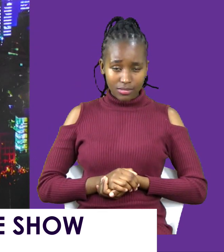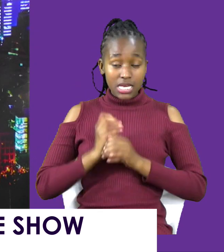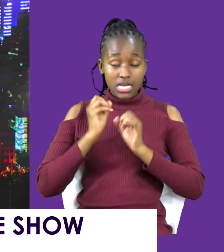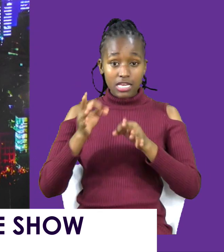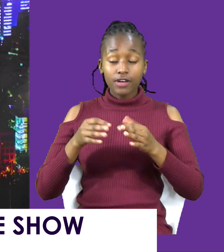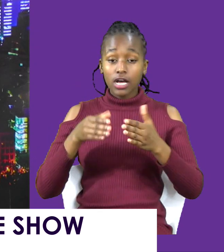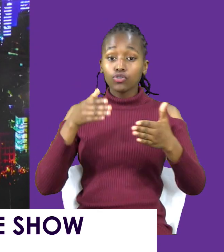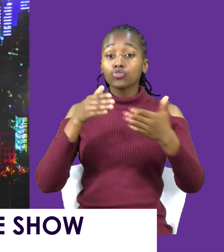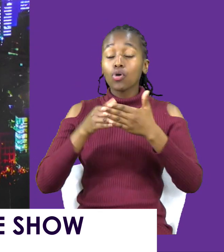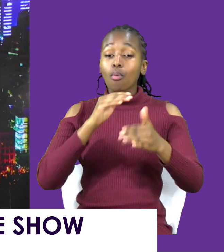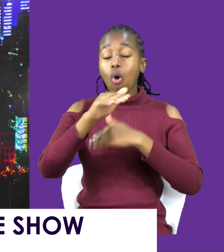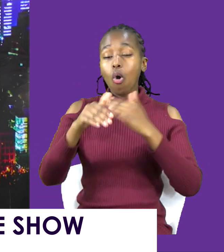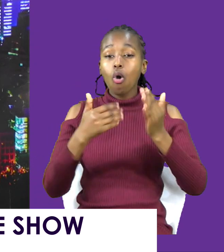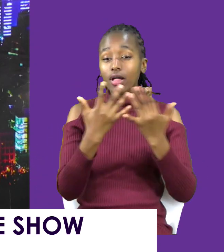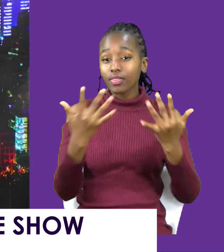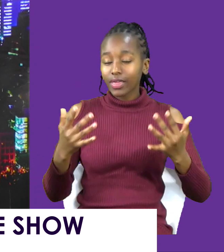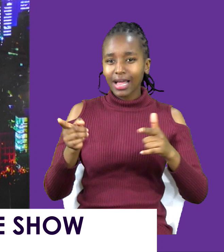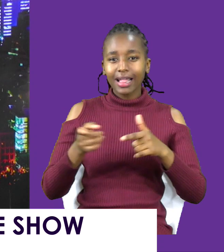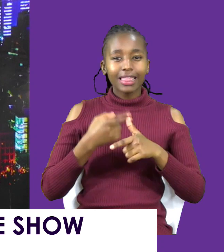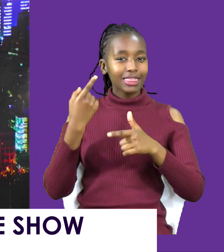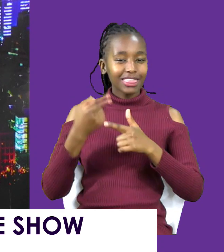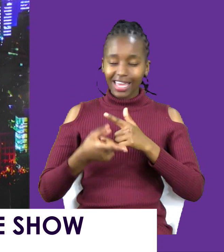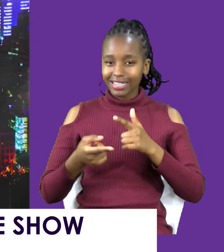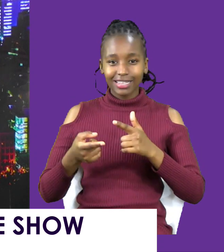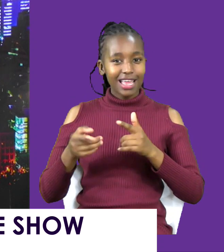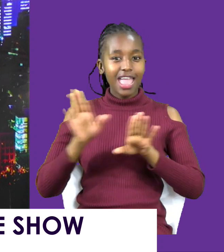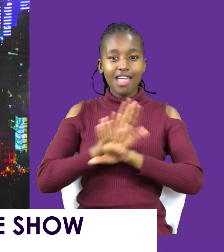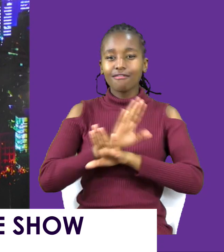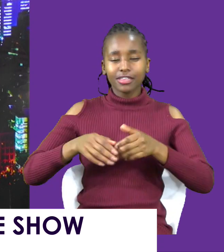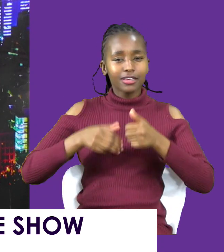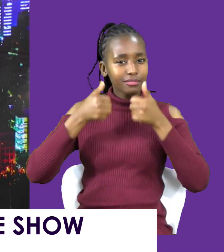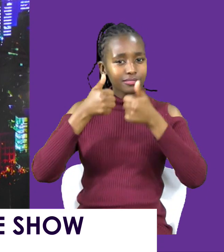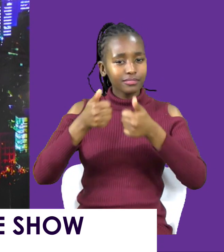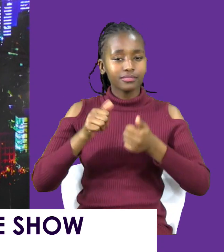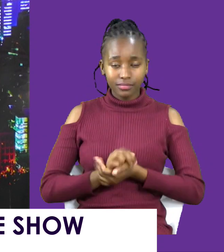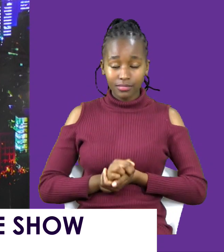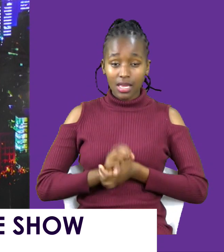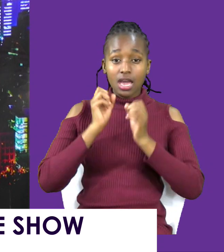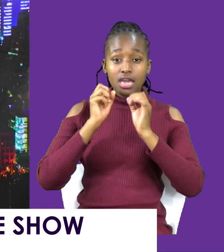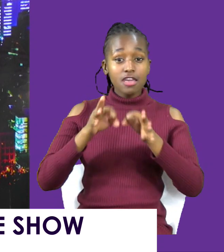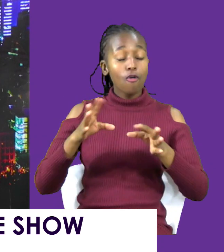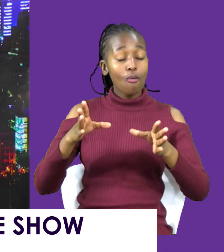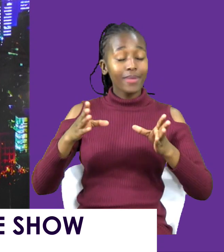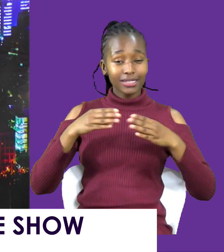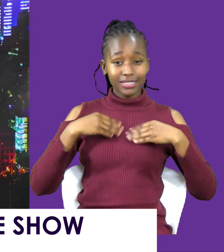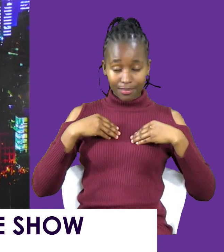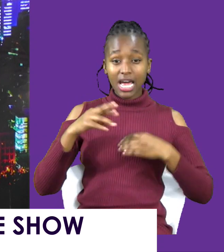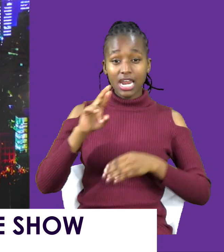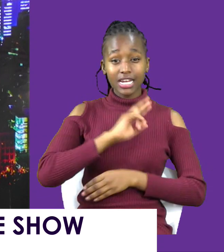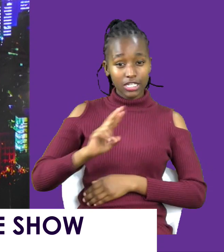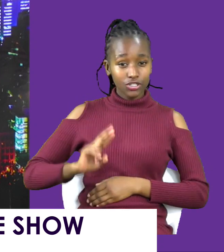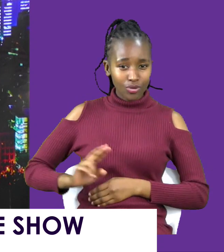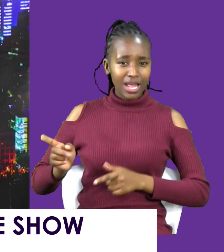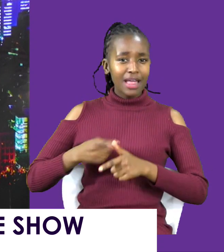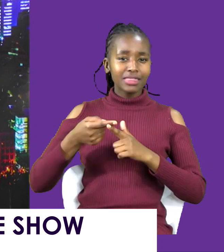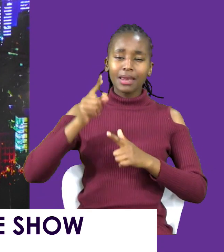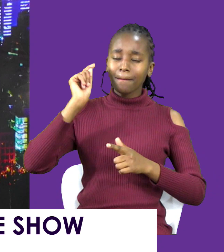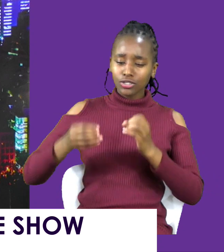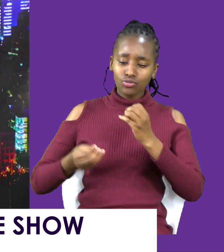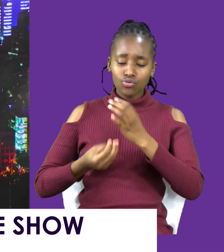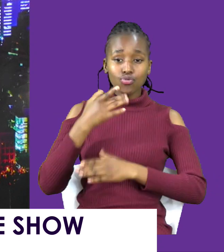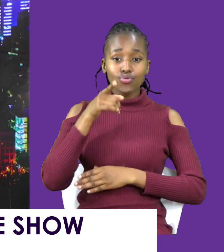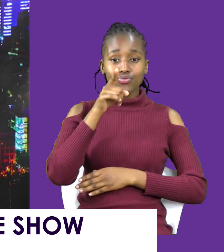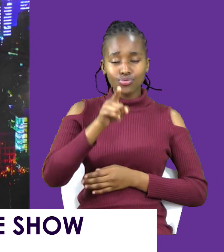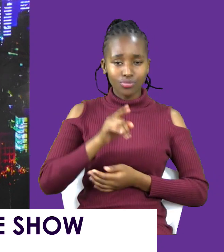If you are embracing religion, let that religion be for your good, for your growth. Let nothing be there in your life to pull